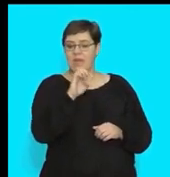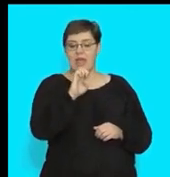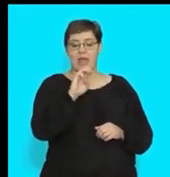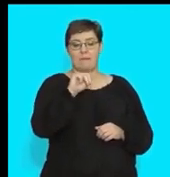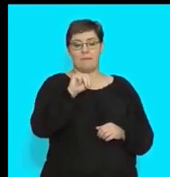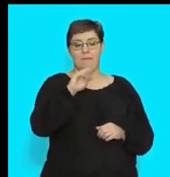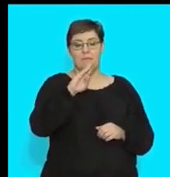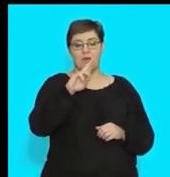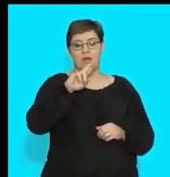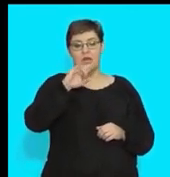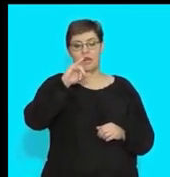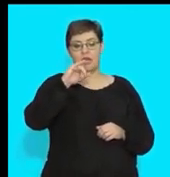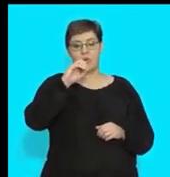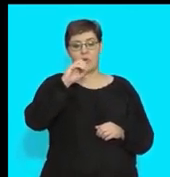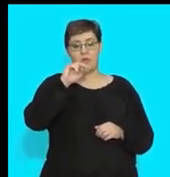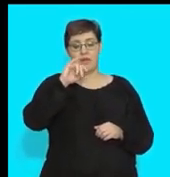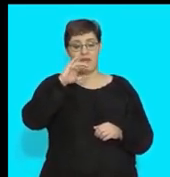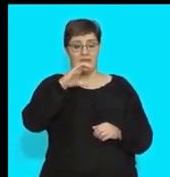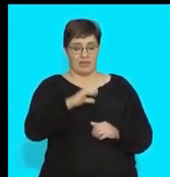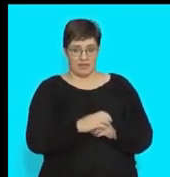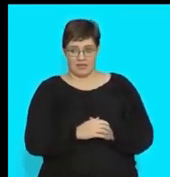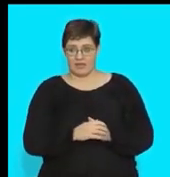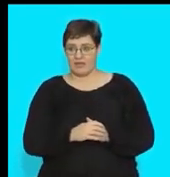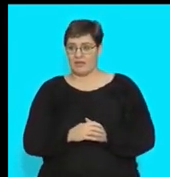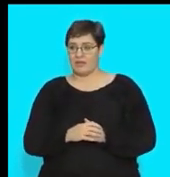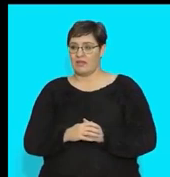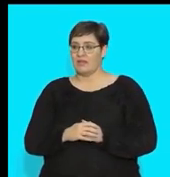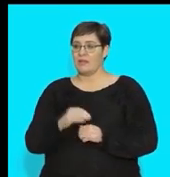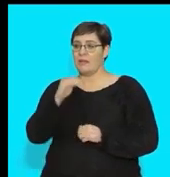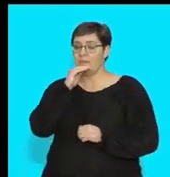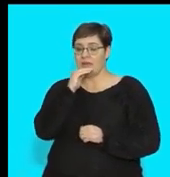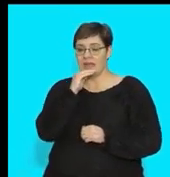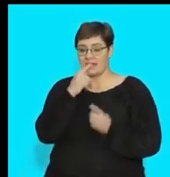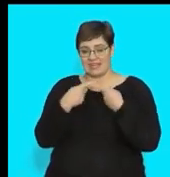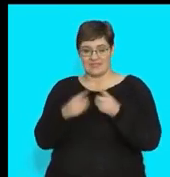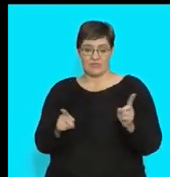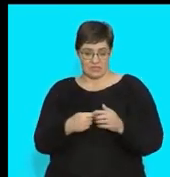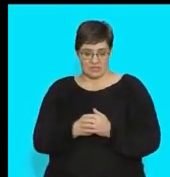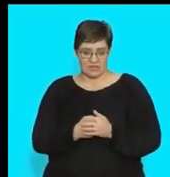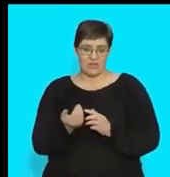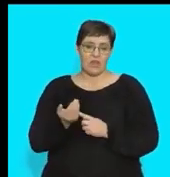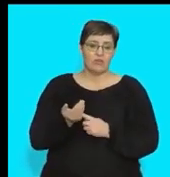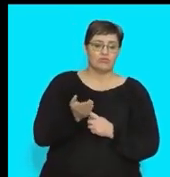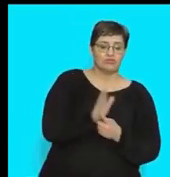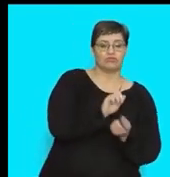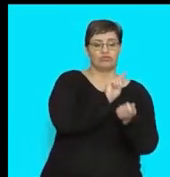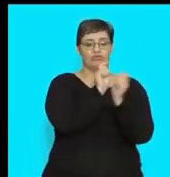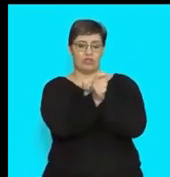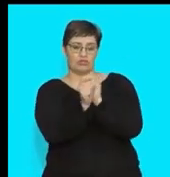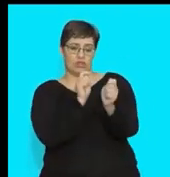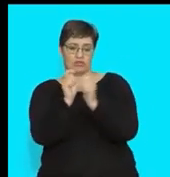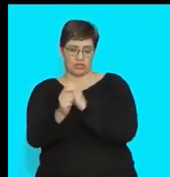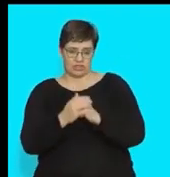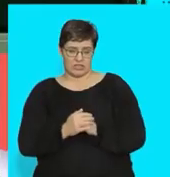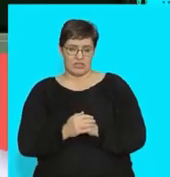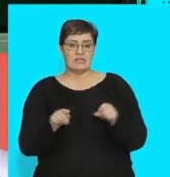And guys, what it means is, this is the word here, it differentiates, it changes. right? The